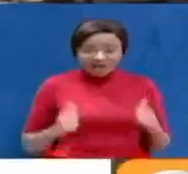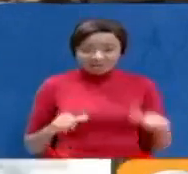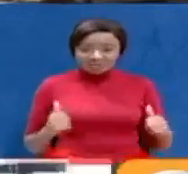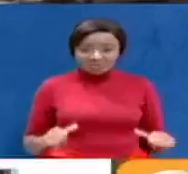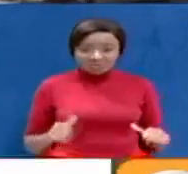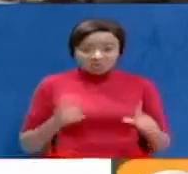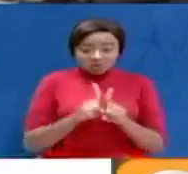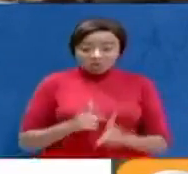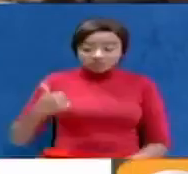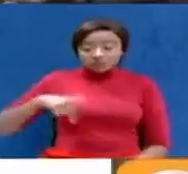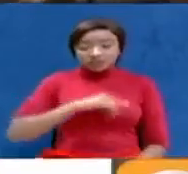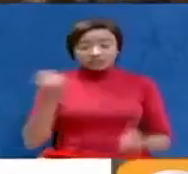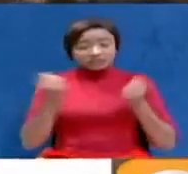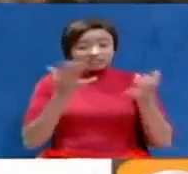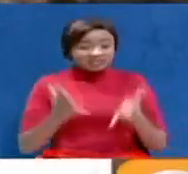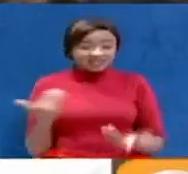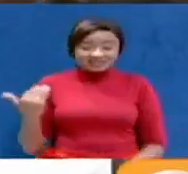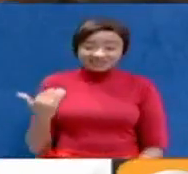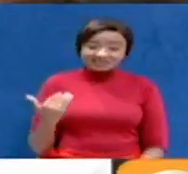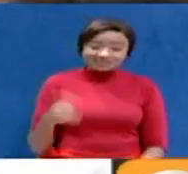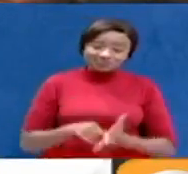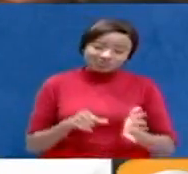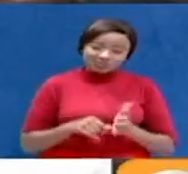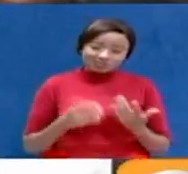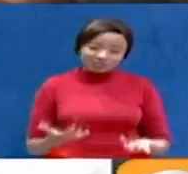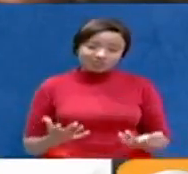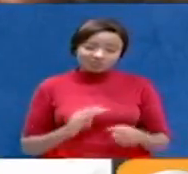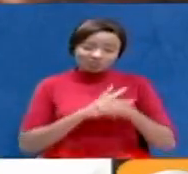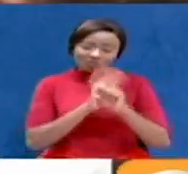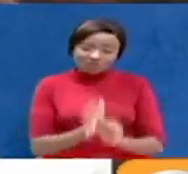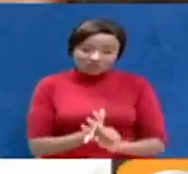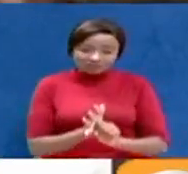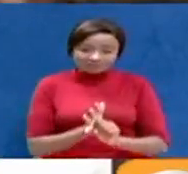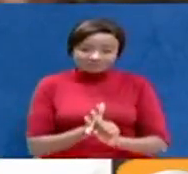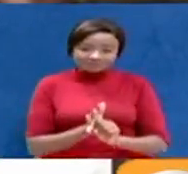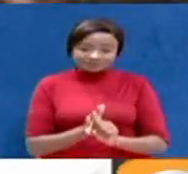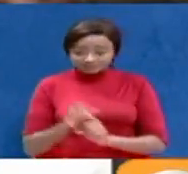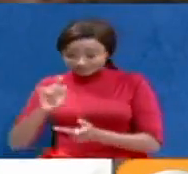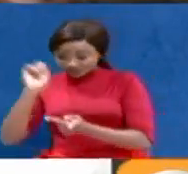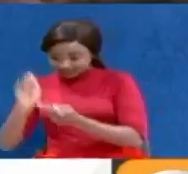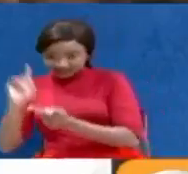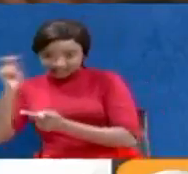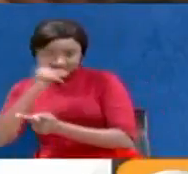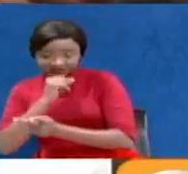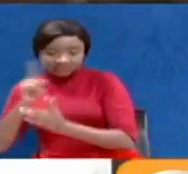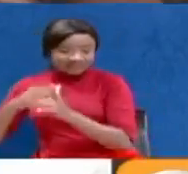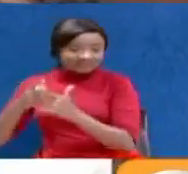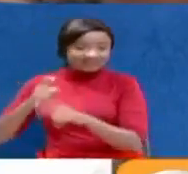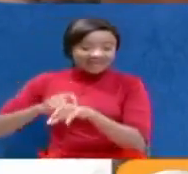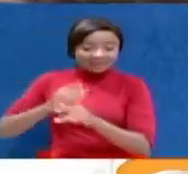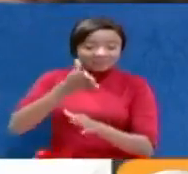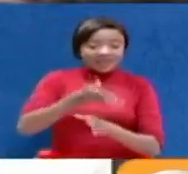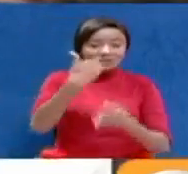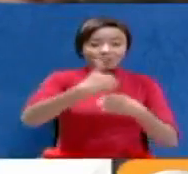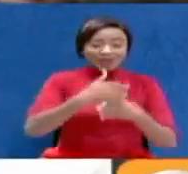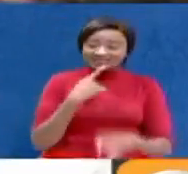Na sisi madereva tunasumbuliwa kwa sababu ya corona. Karatasi tunapima upande wa Kenya. Ukifika kule upande wa Uganda anasema hiyo